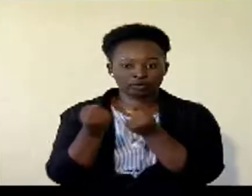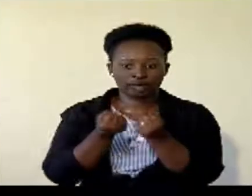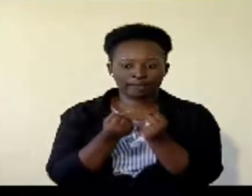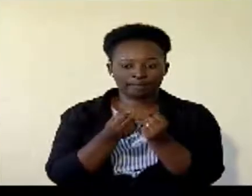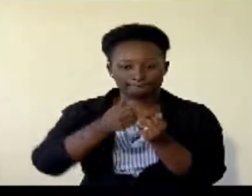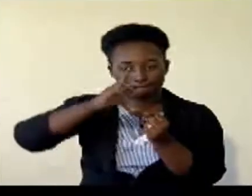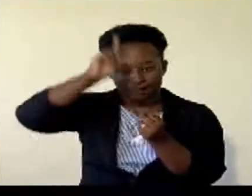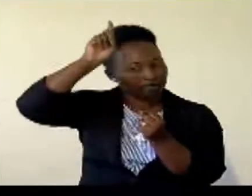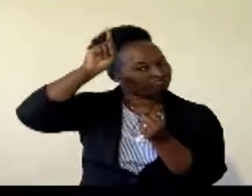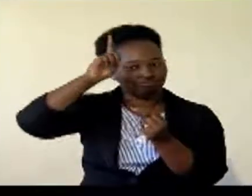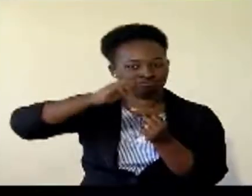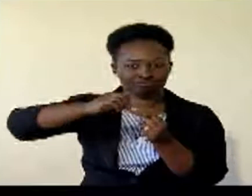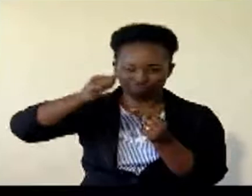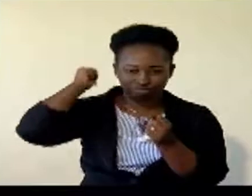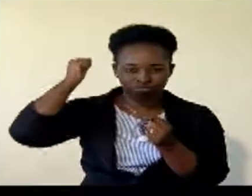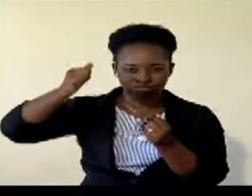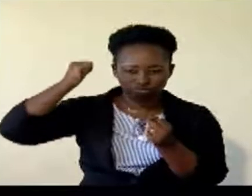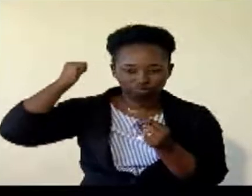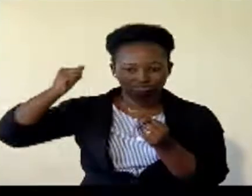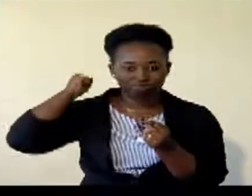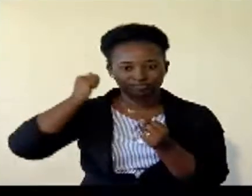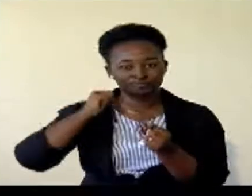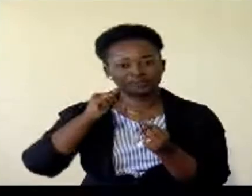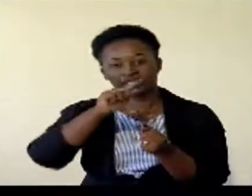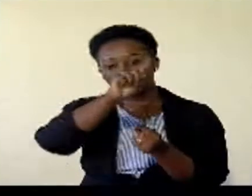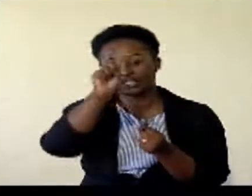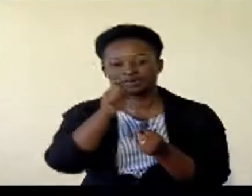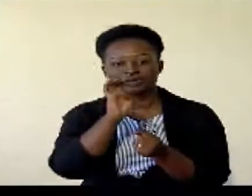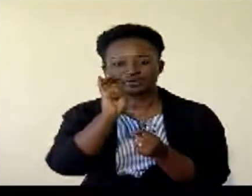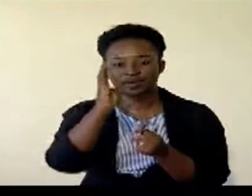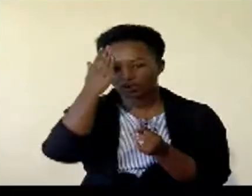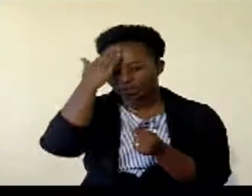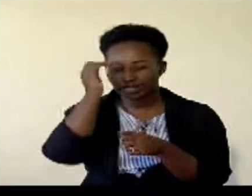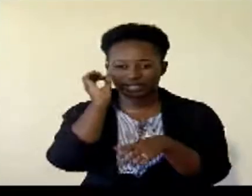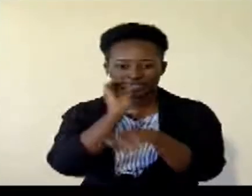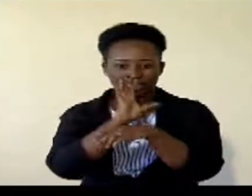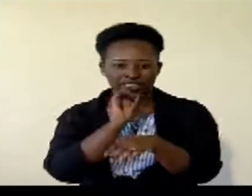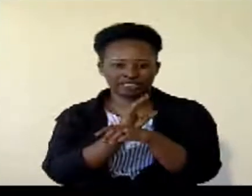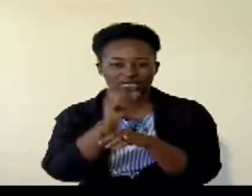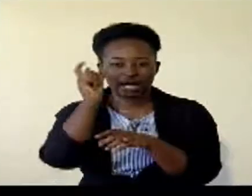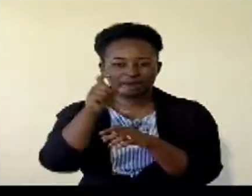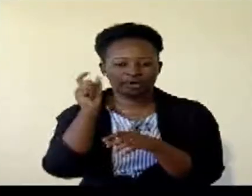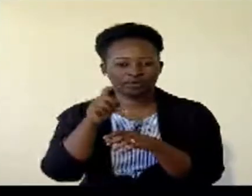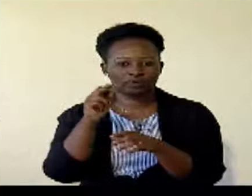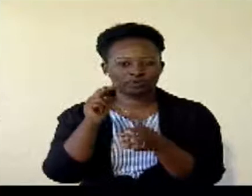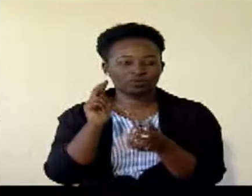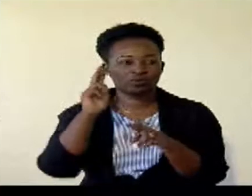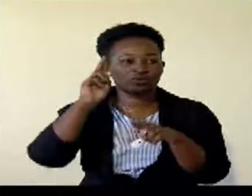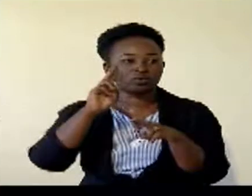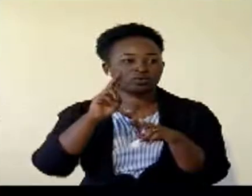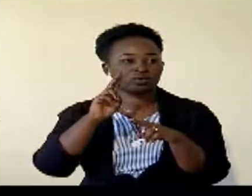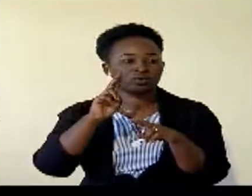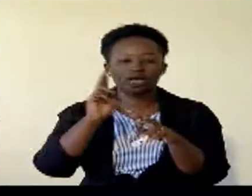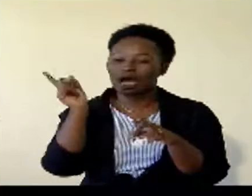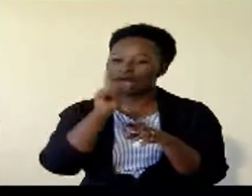E. Why is it not advisable for passengers in the upper deck of a double-decker bus to stand while the bus